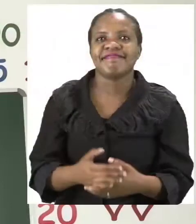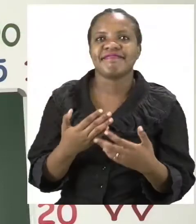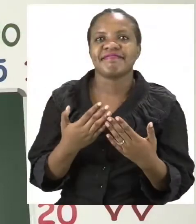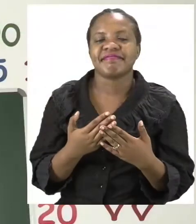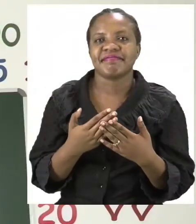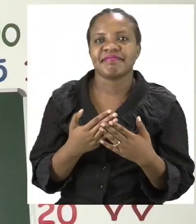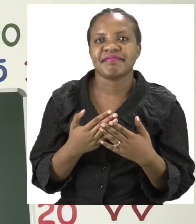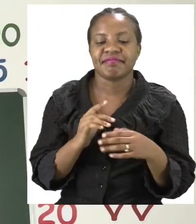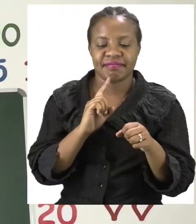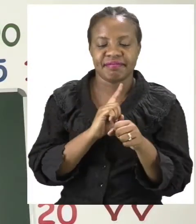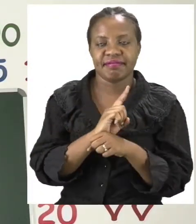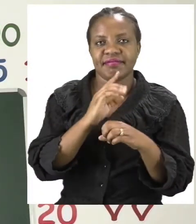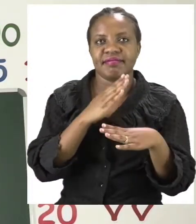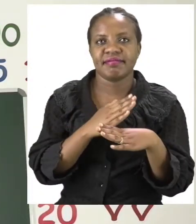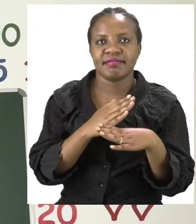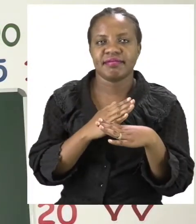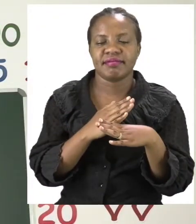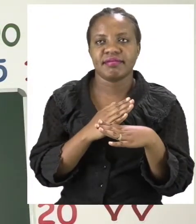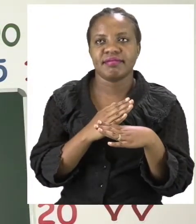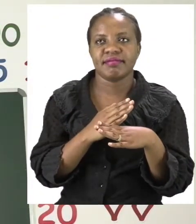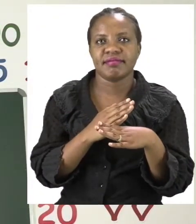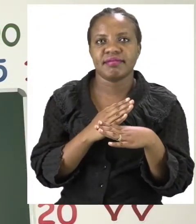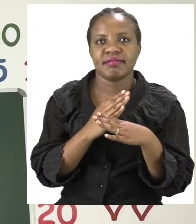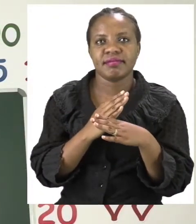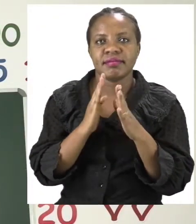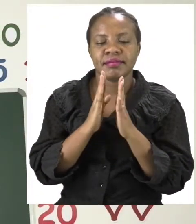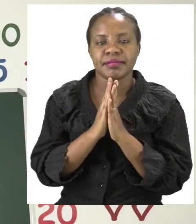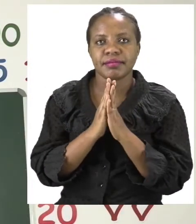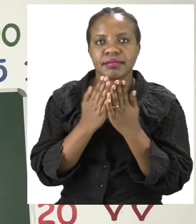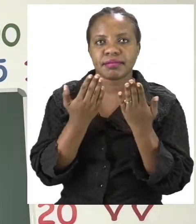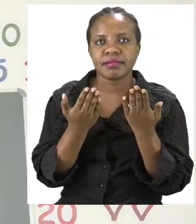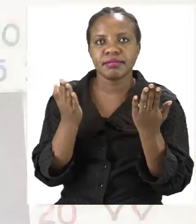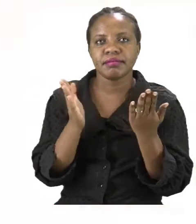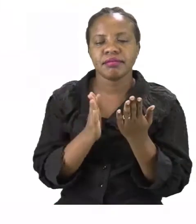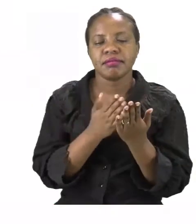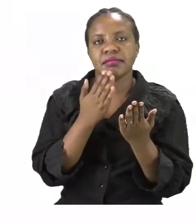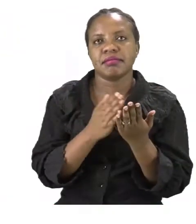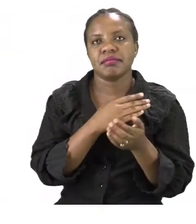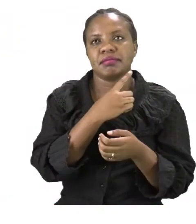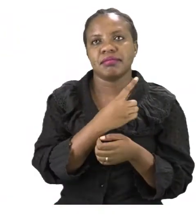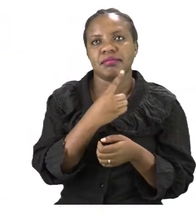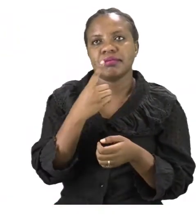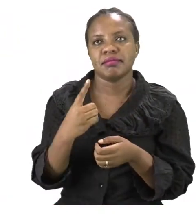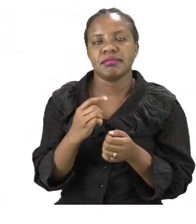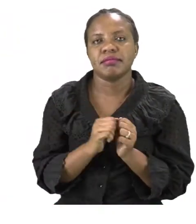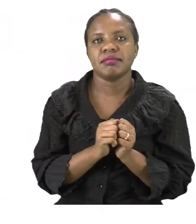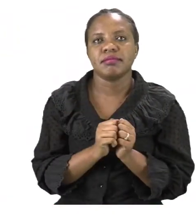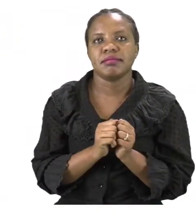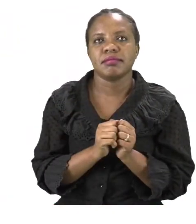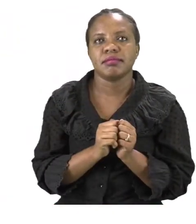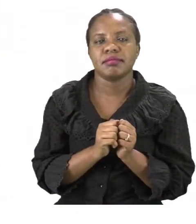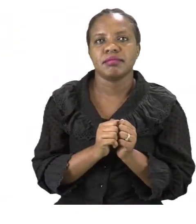For our first exercise, boys and girls, let's go to page 11. On page 11, we are going to be